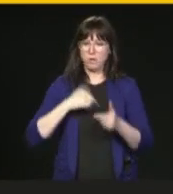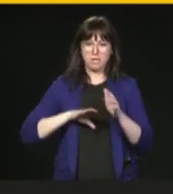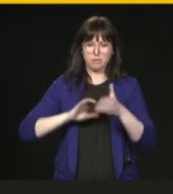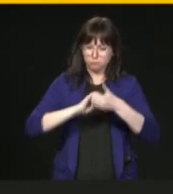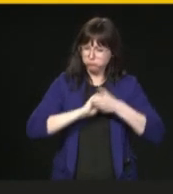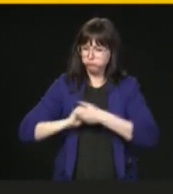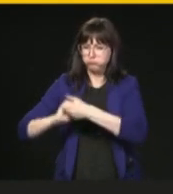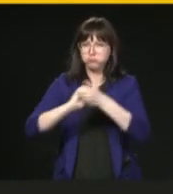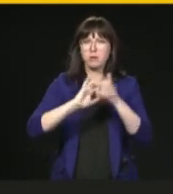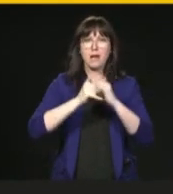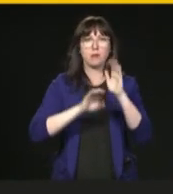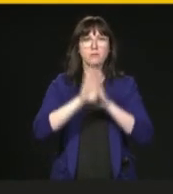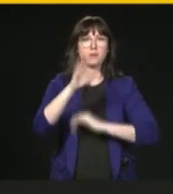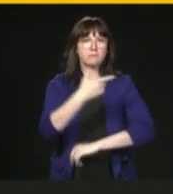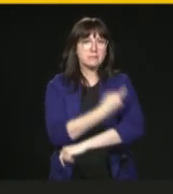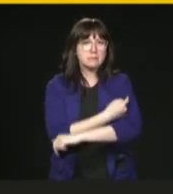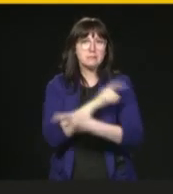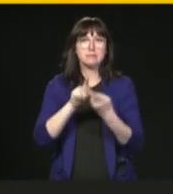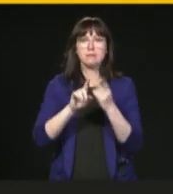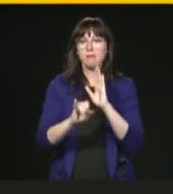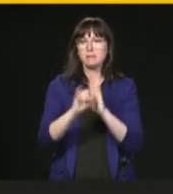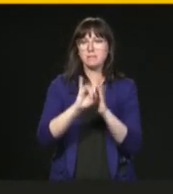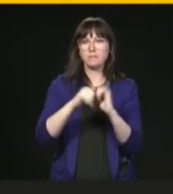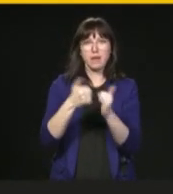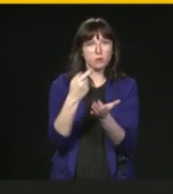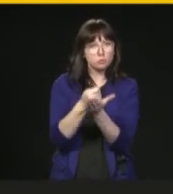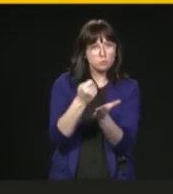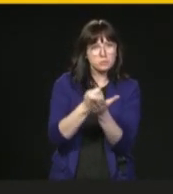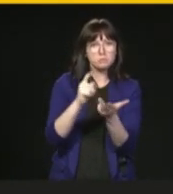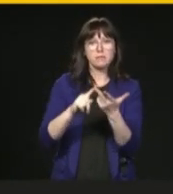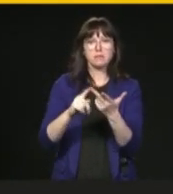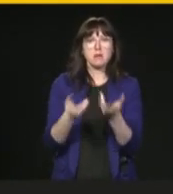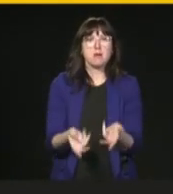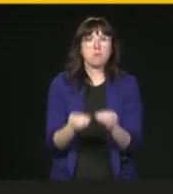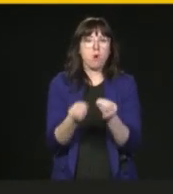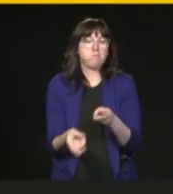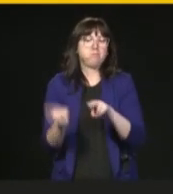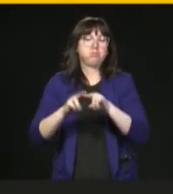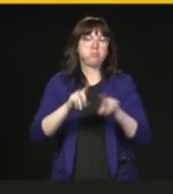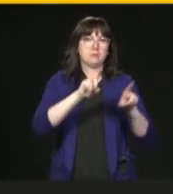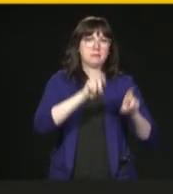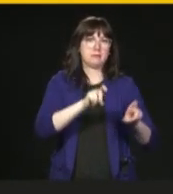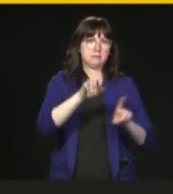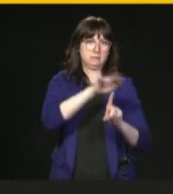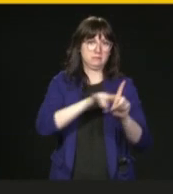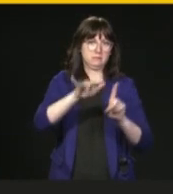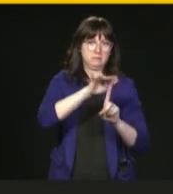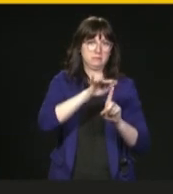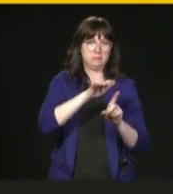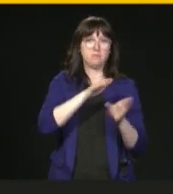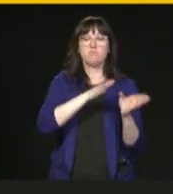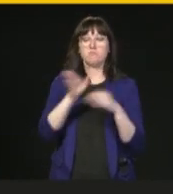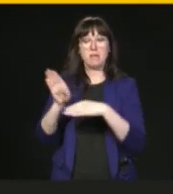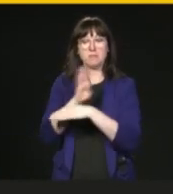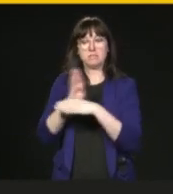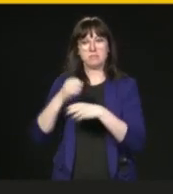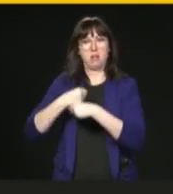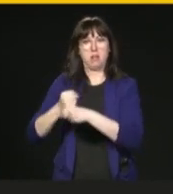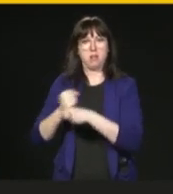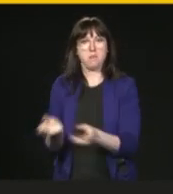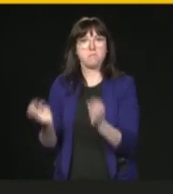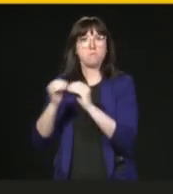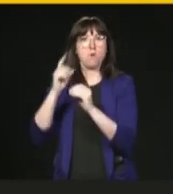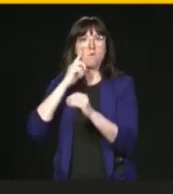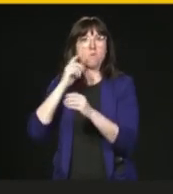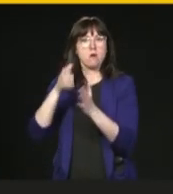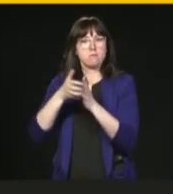vaccine, identify treatments, and increase testing. We're also expanding manufacturing capacity for critical medical